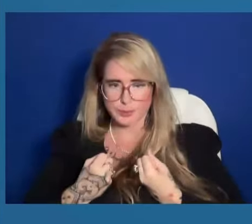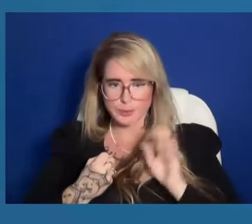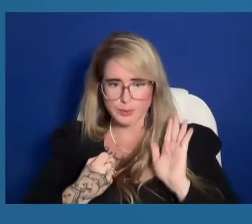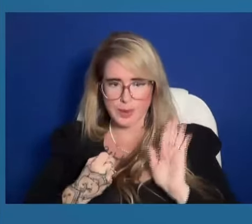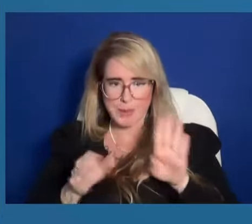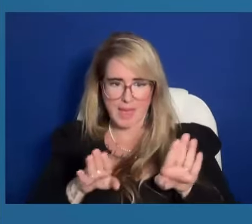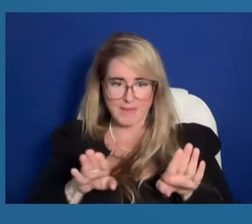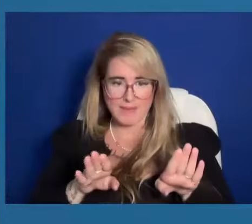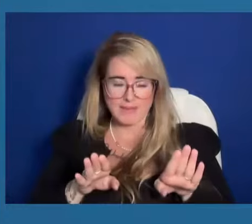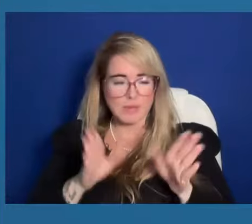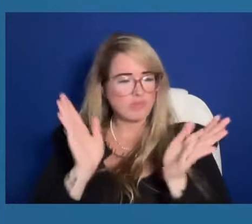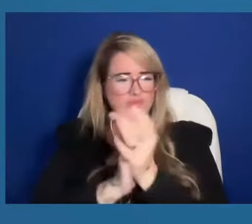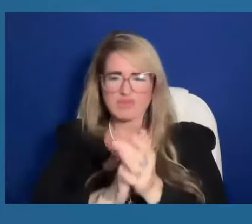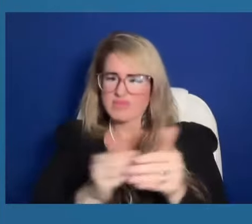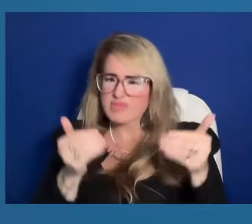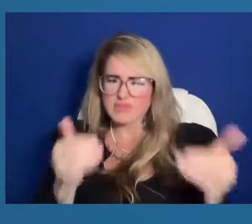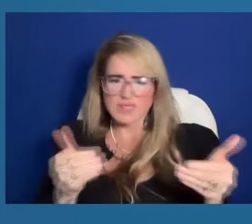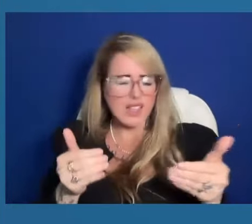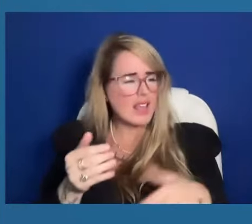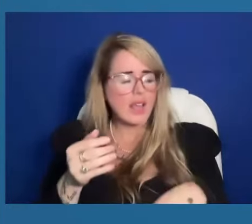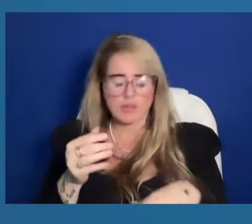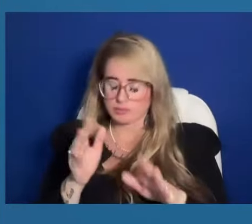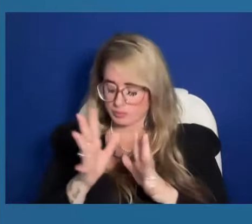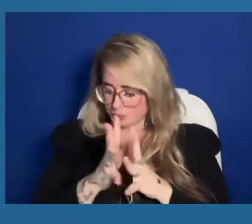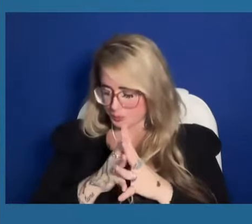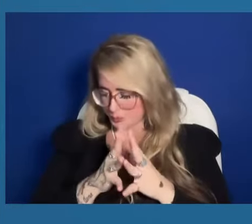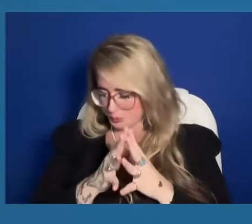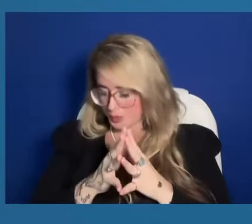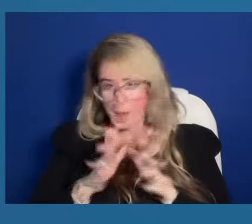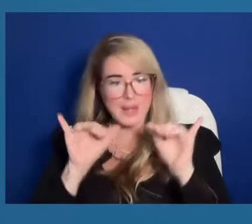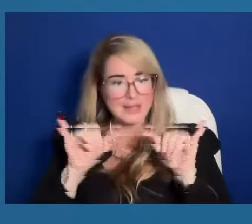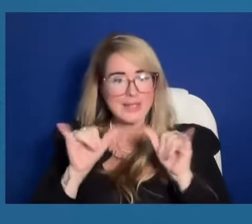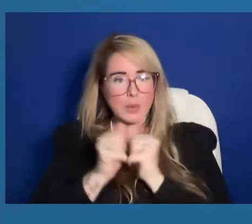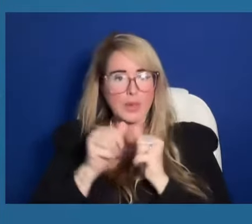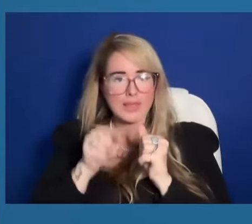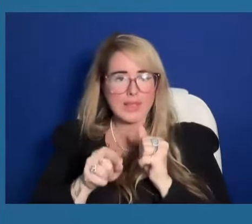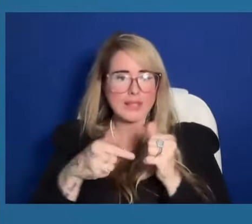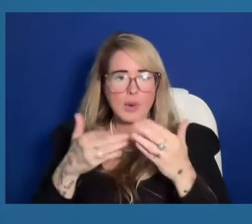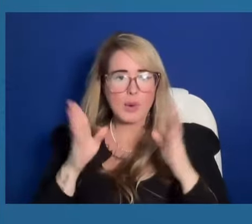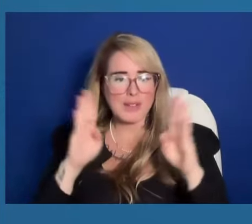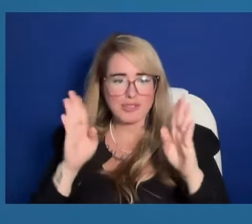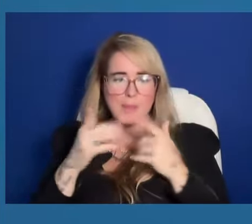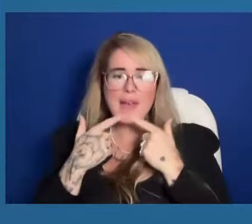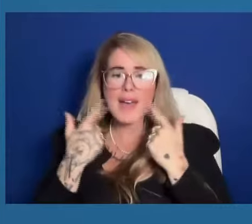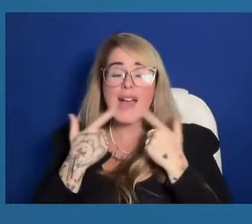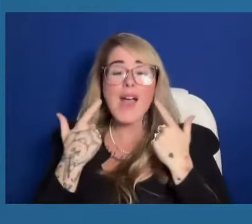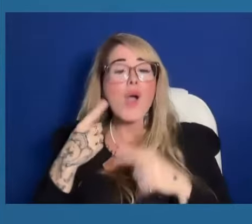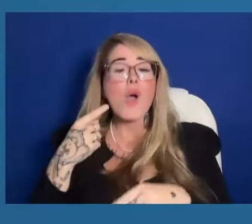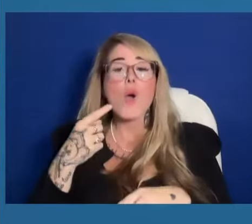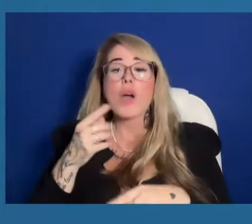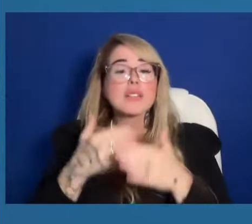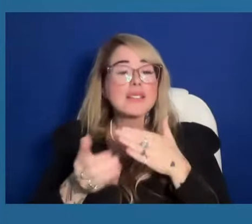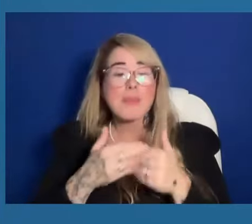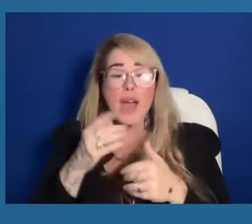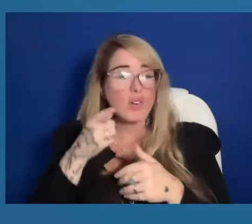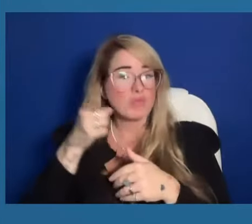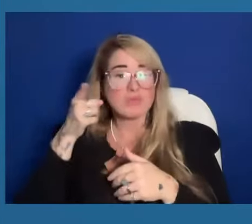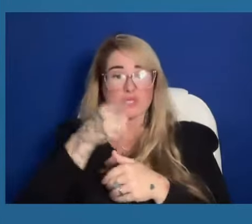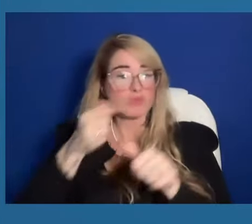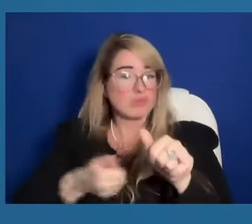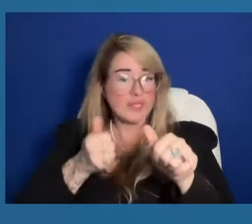get her on there so she can get the 218. Let me stop. Let me stick to this. I'll get in trouble. Whether it's going after sexual predators